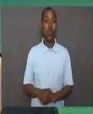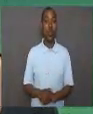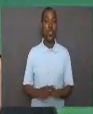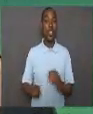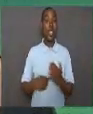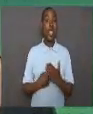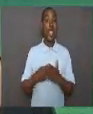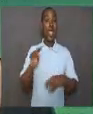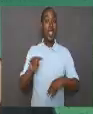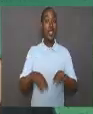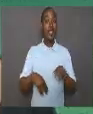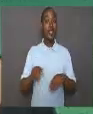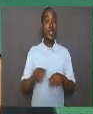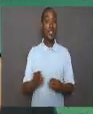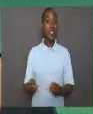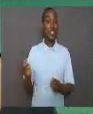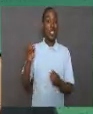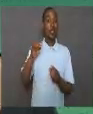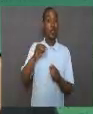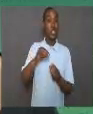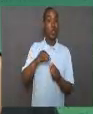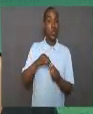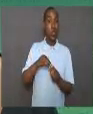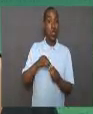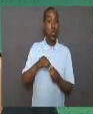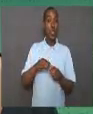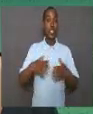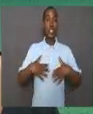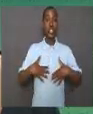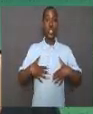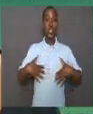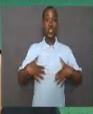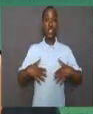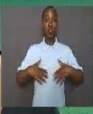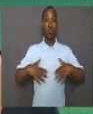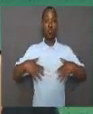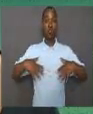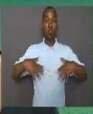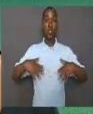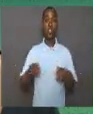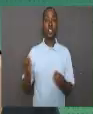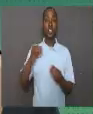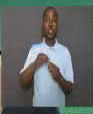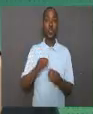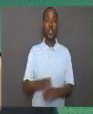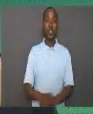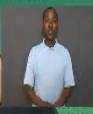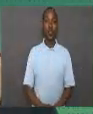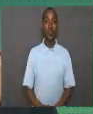These movements increase the volume of the chest or thorax.